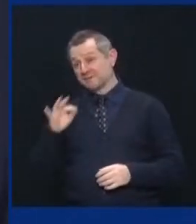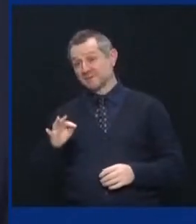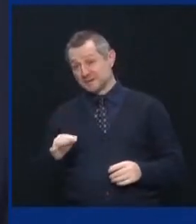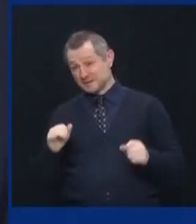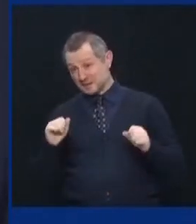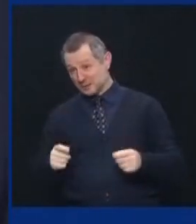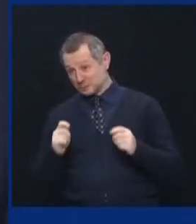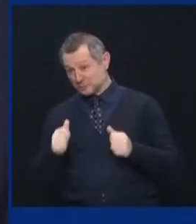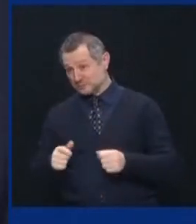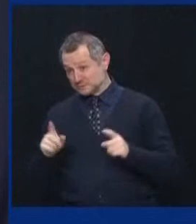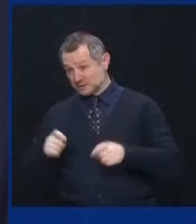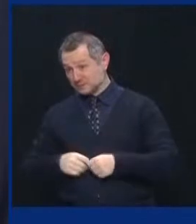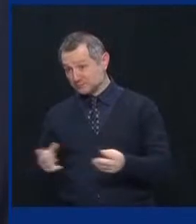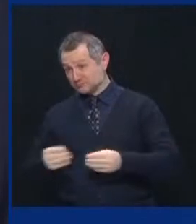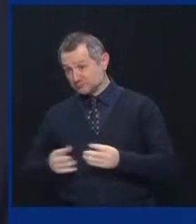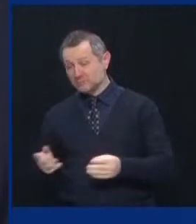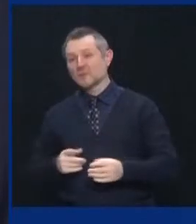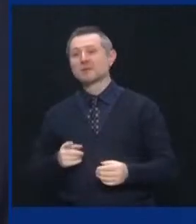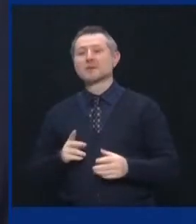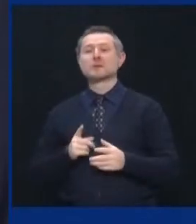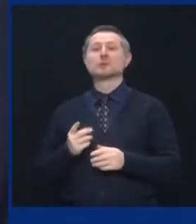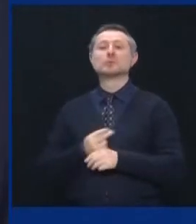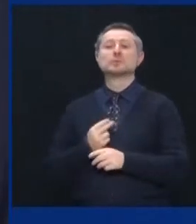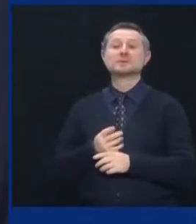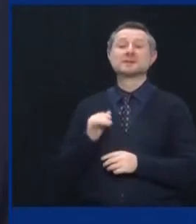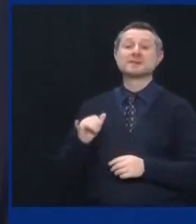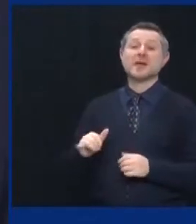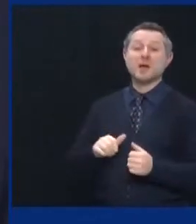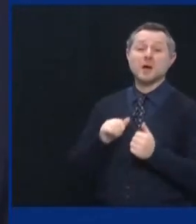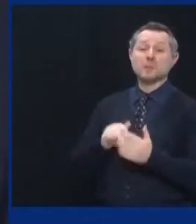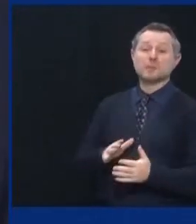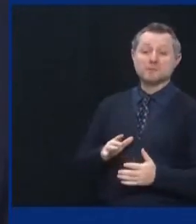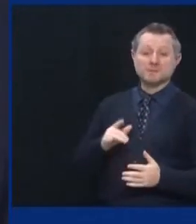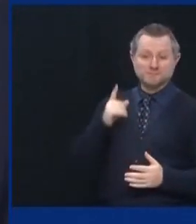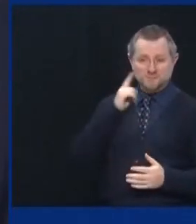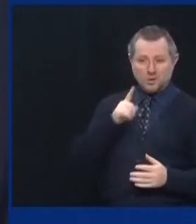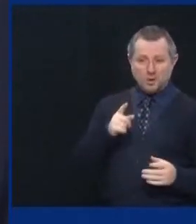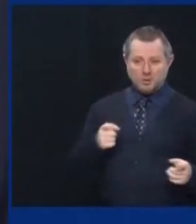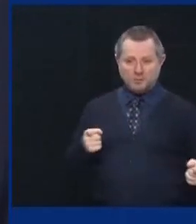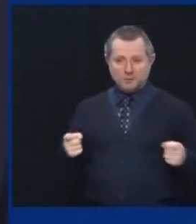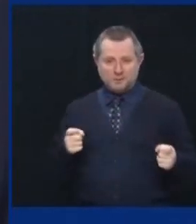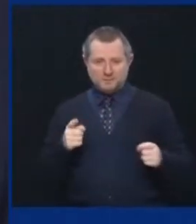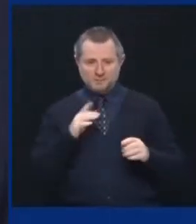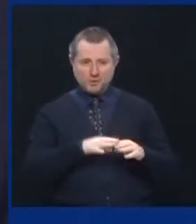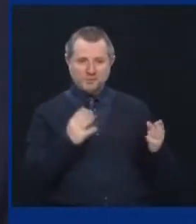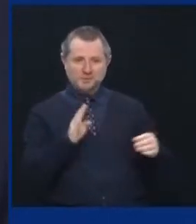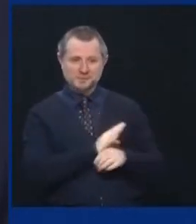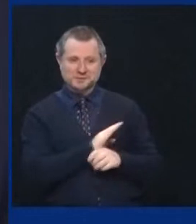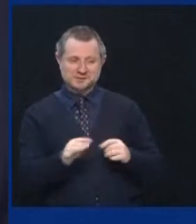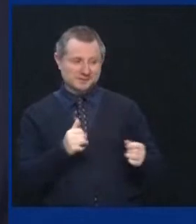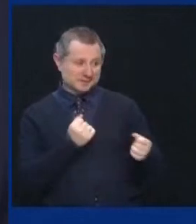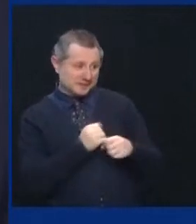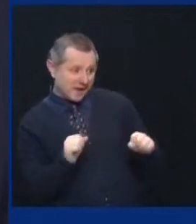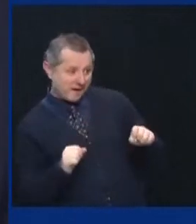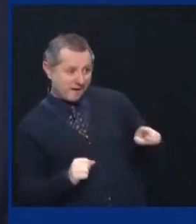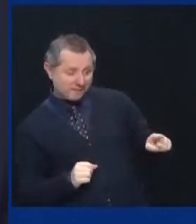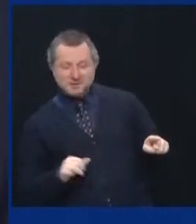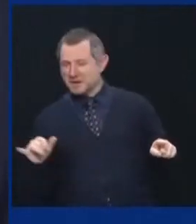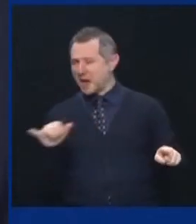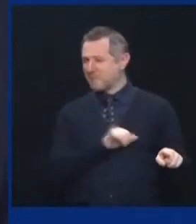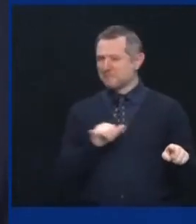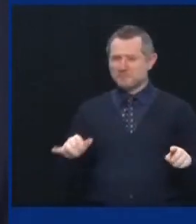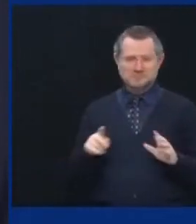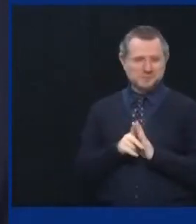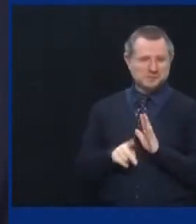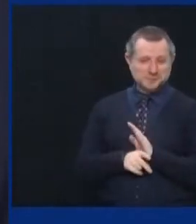you use rapid testing to reopen businesses safely? It's Mr. Siff's point, where